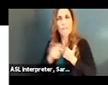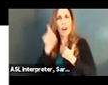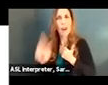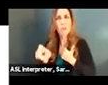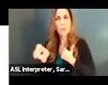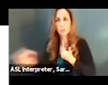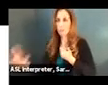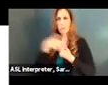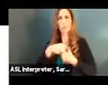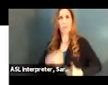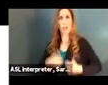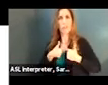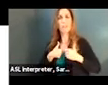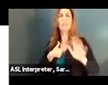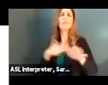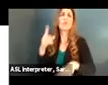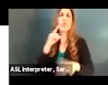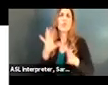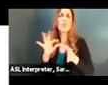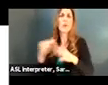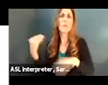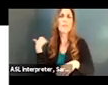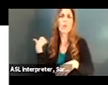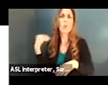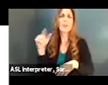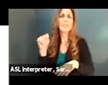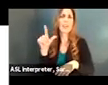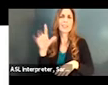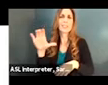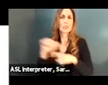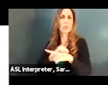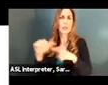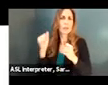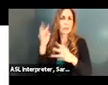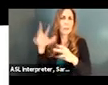this is, we've heard this in TLC trainings for years, right? That